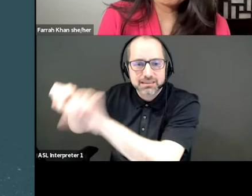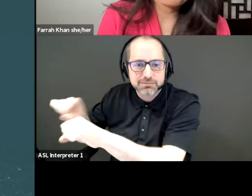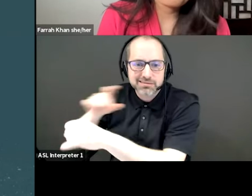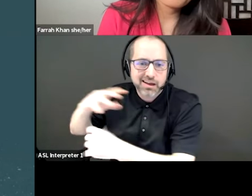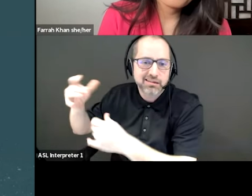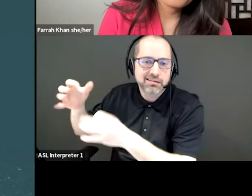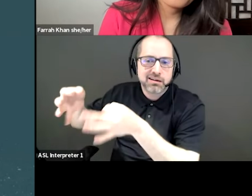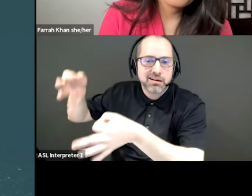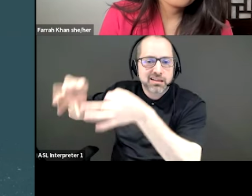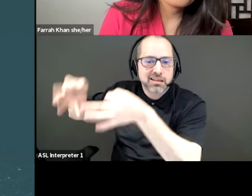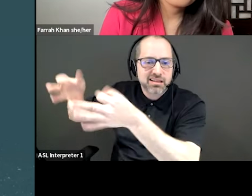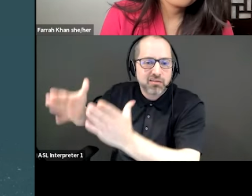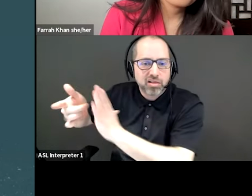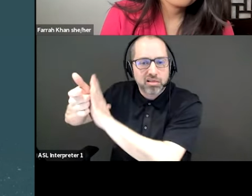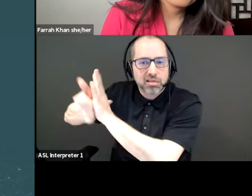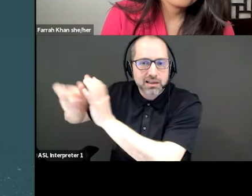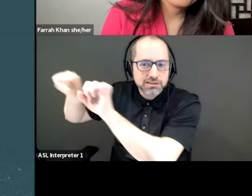system.